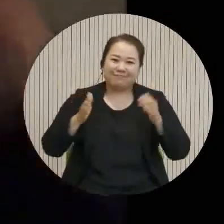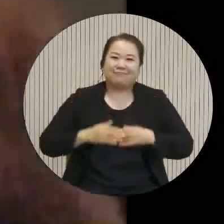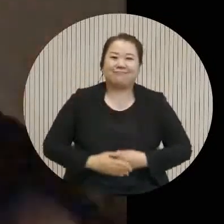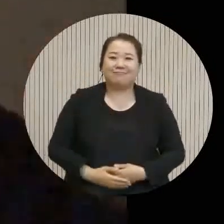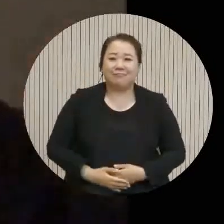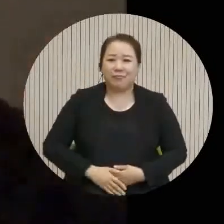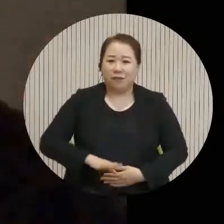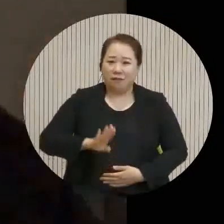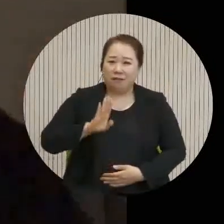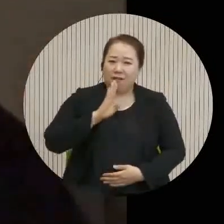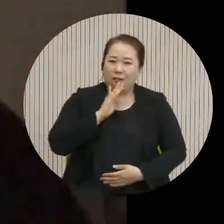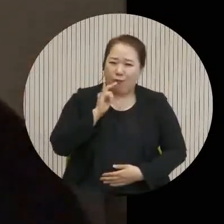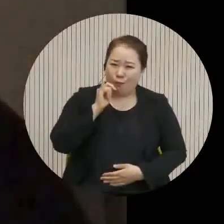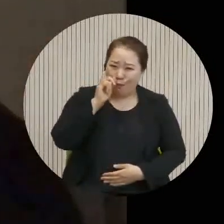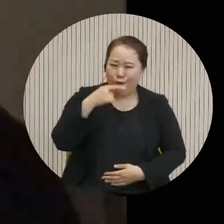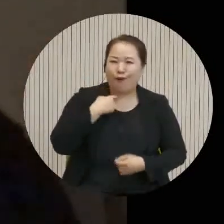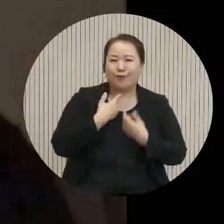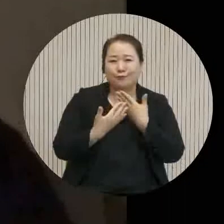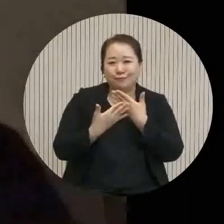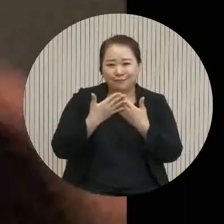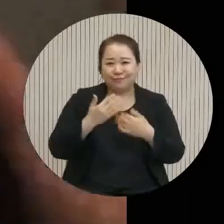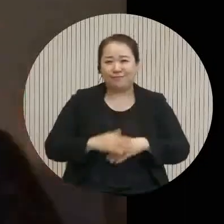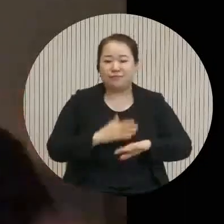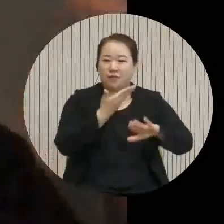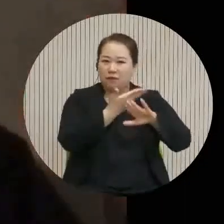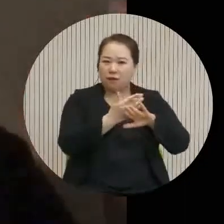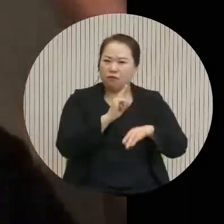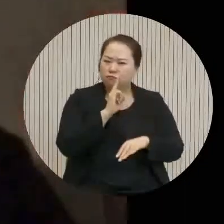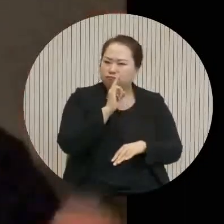them in other languages. They only had them in English, and they